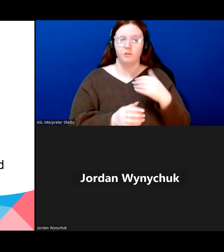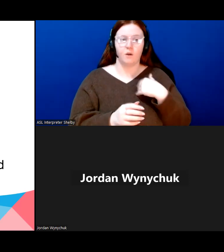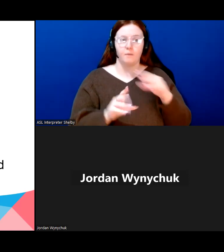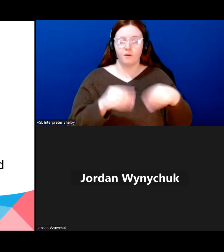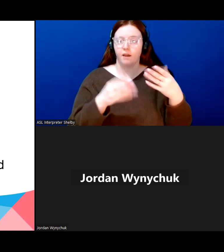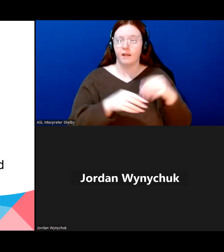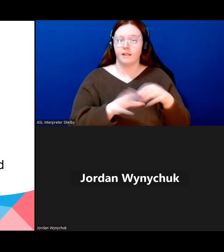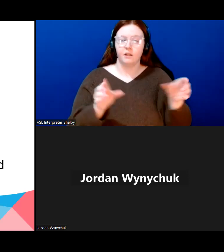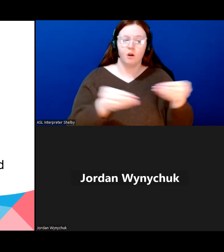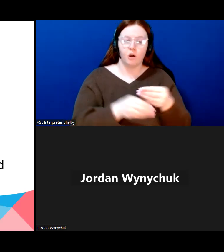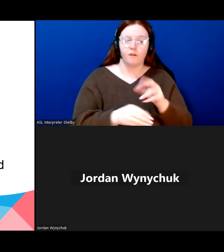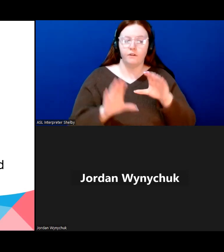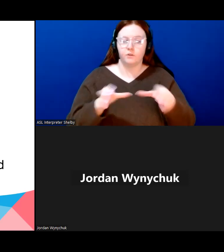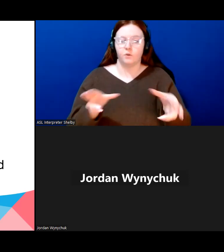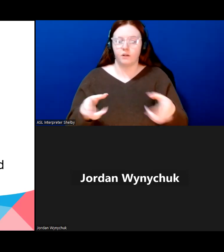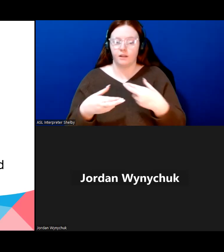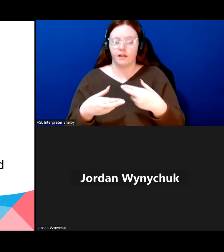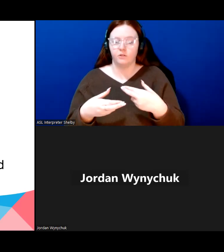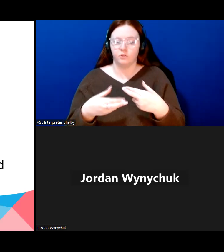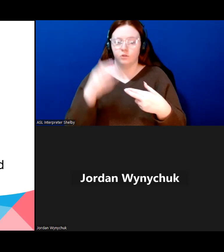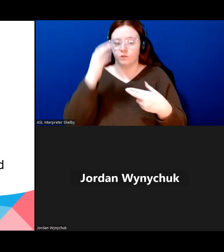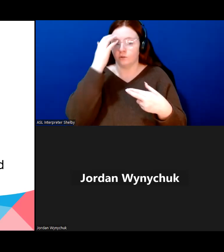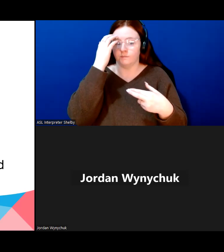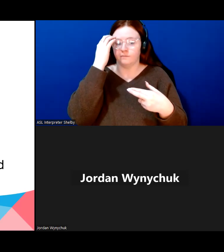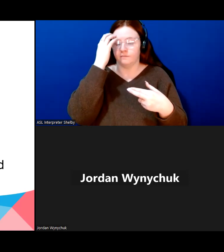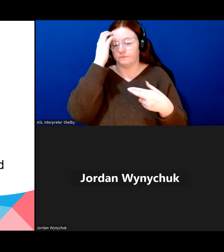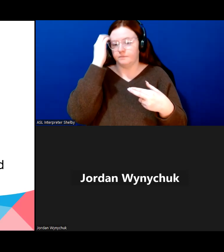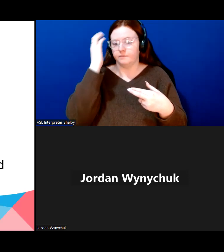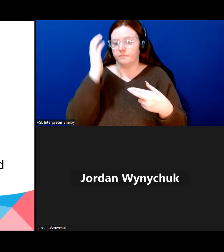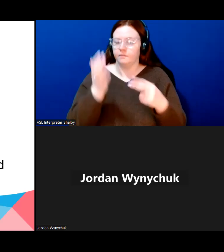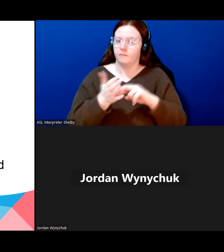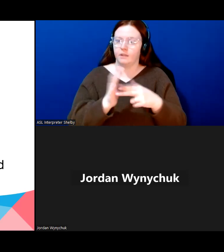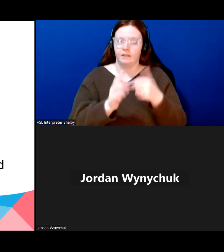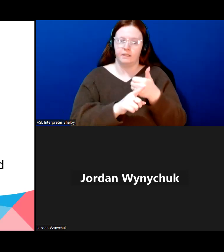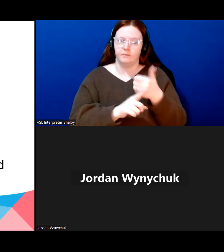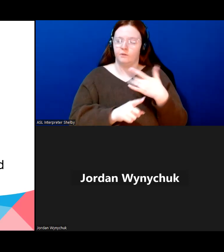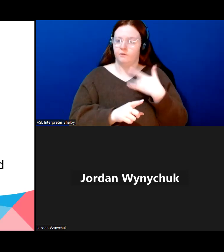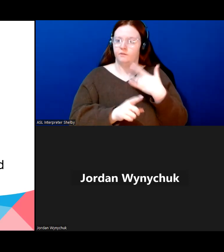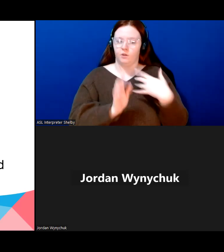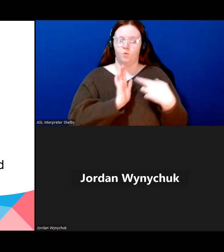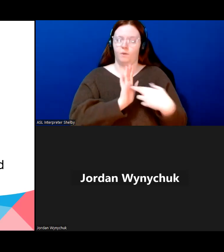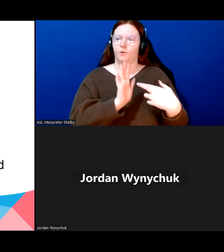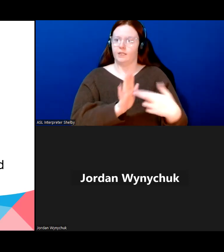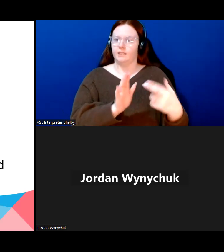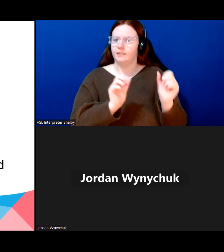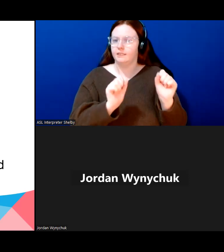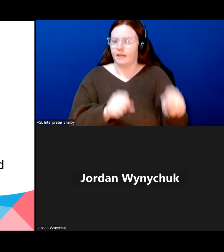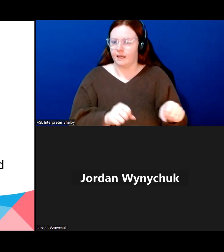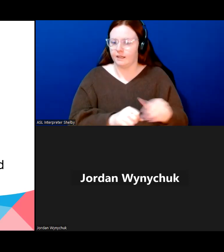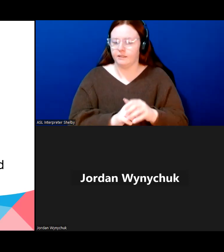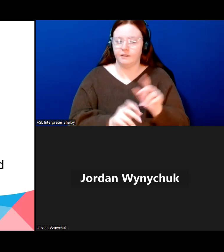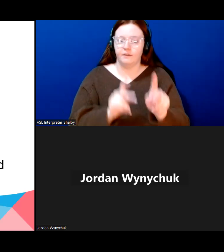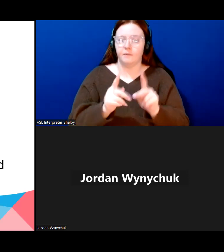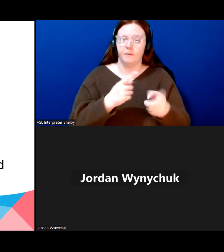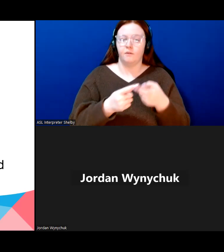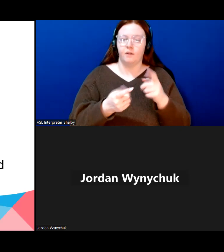space just allows folks to feel represented. So folks from our community, even like